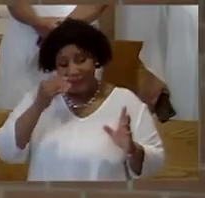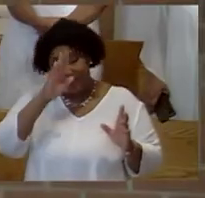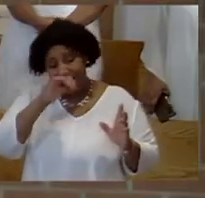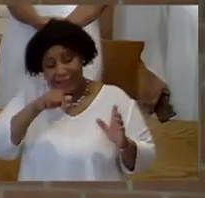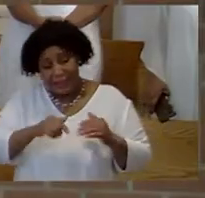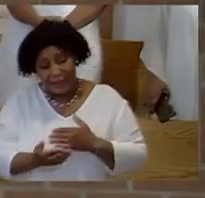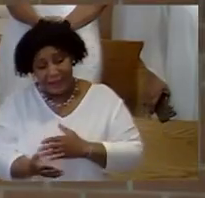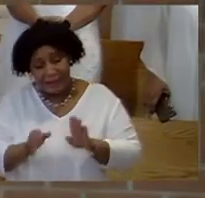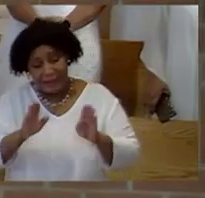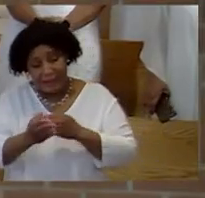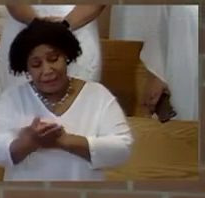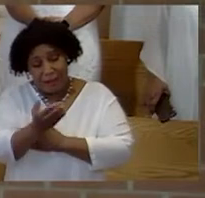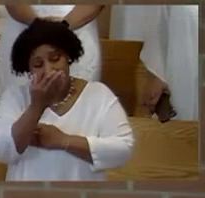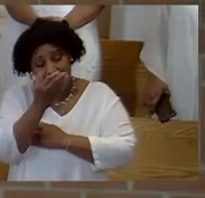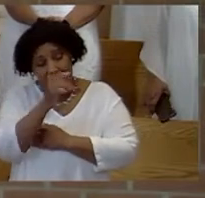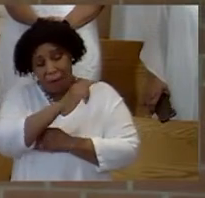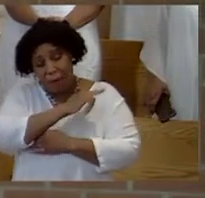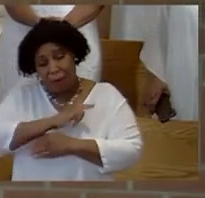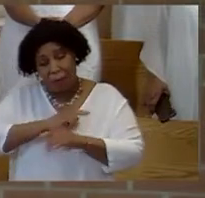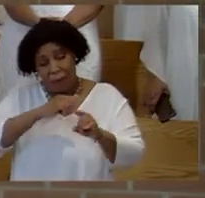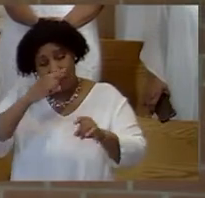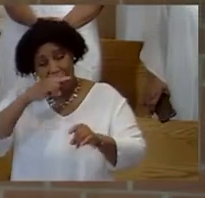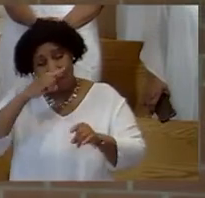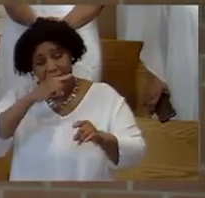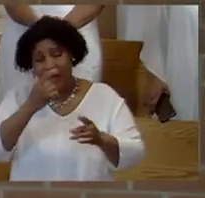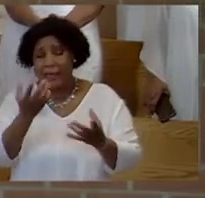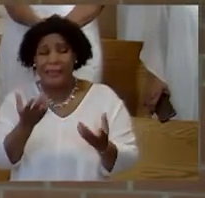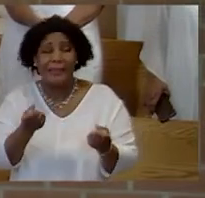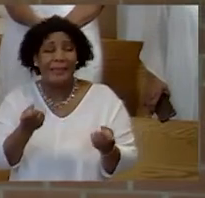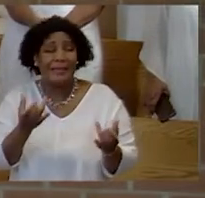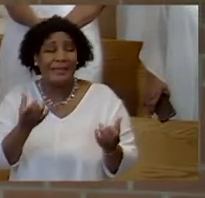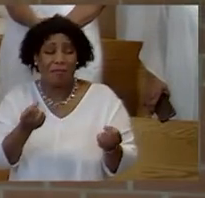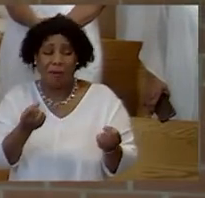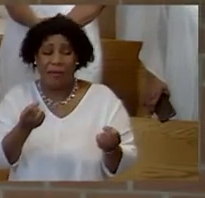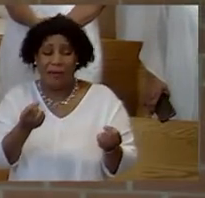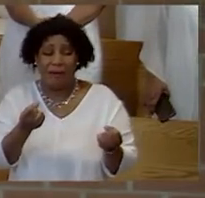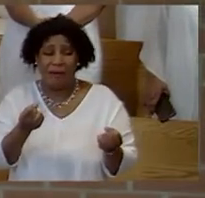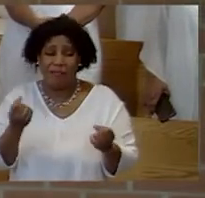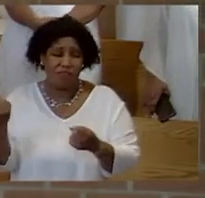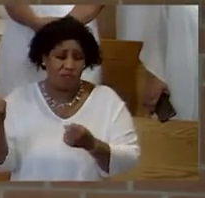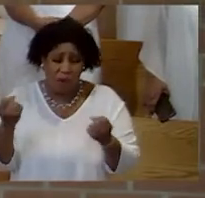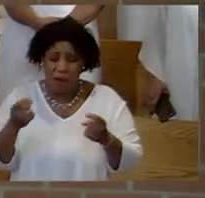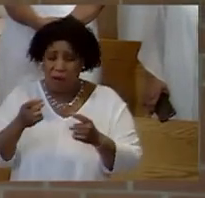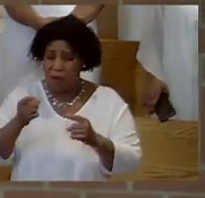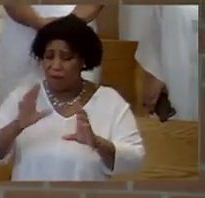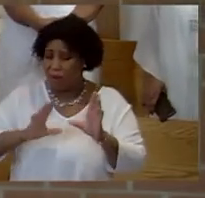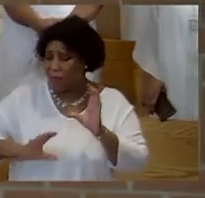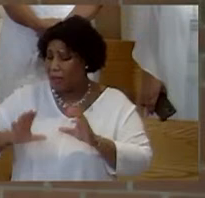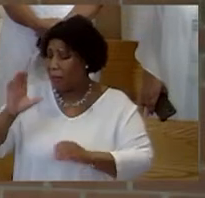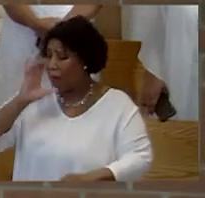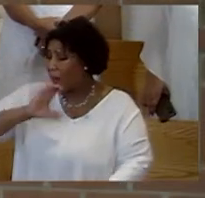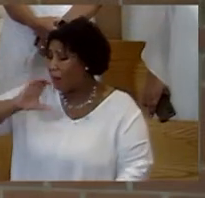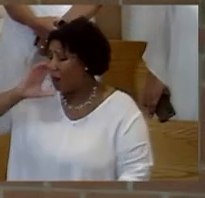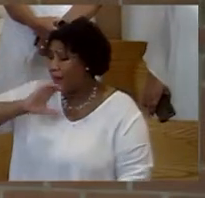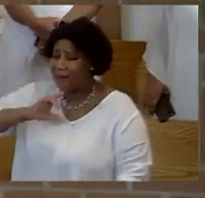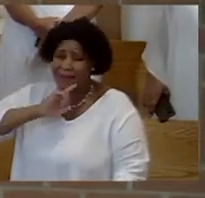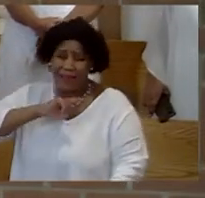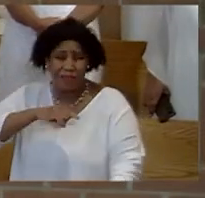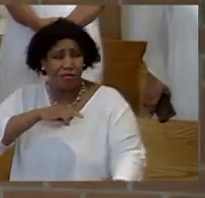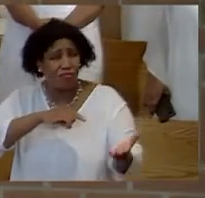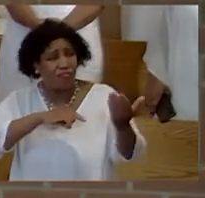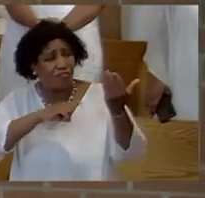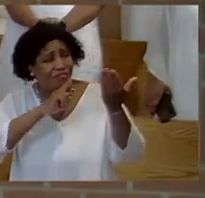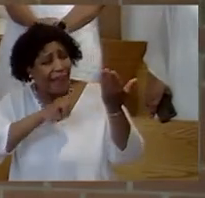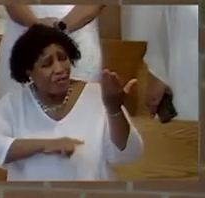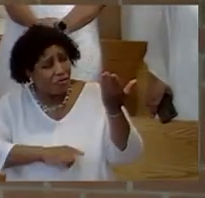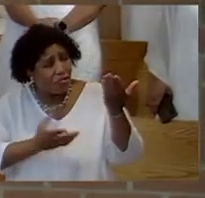Sunday morning, I asked, oh Lord, that you speak mightily to those who have come looking for an answer on this